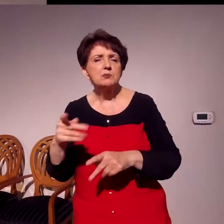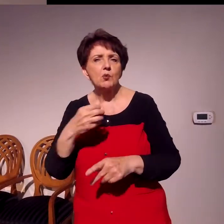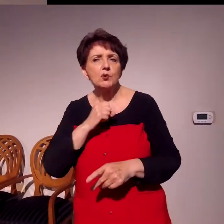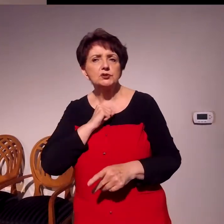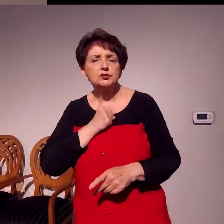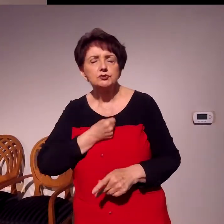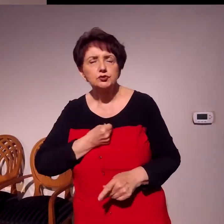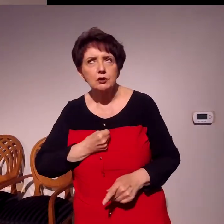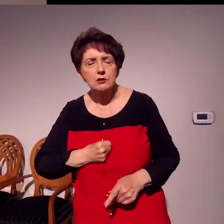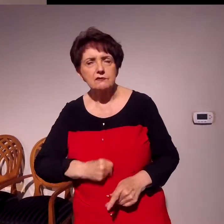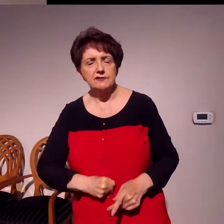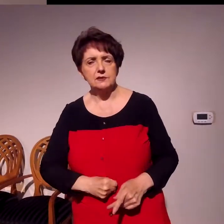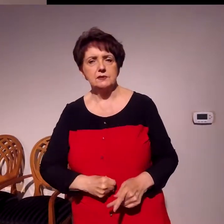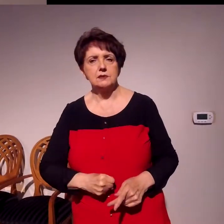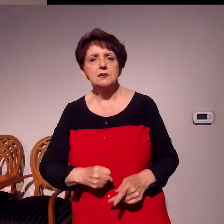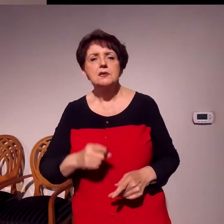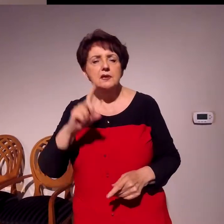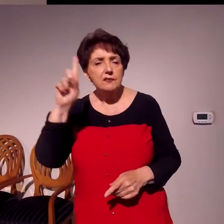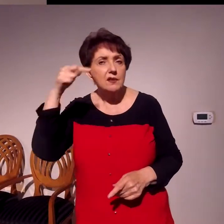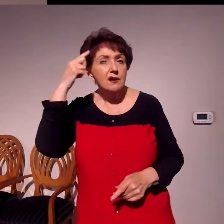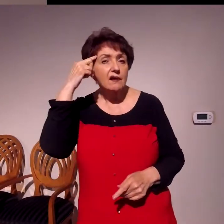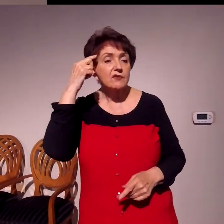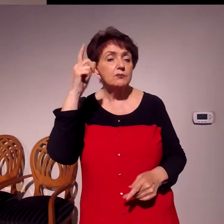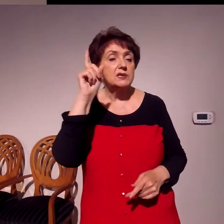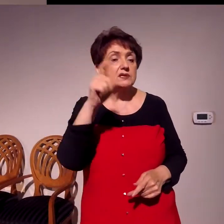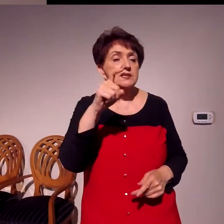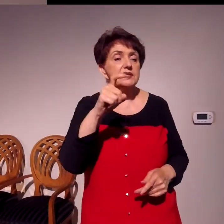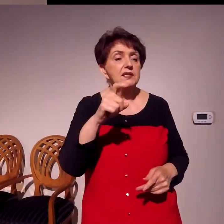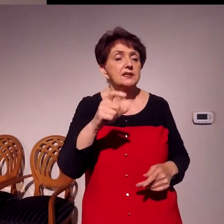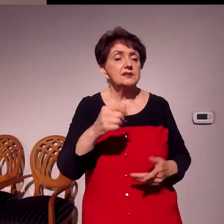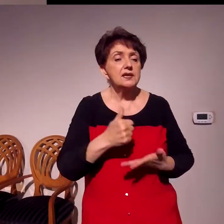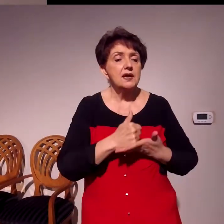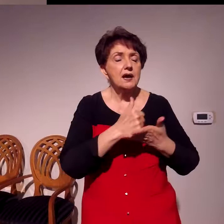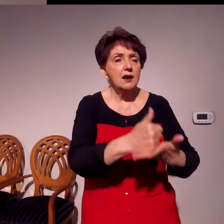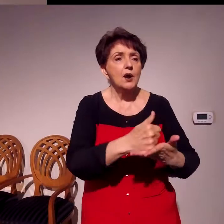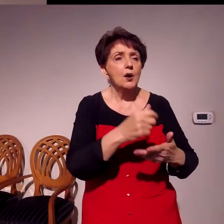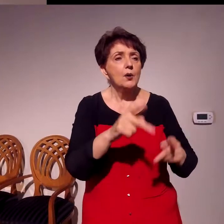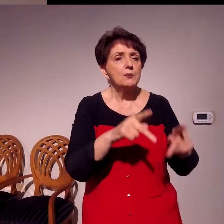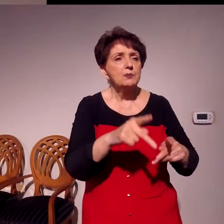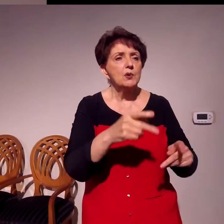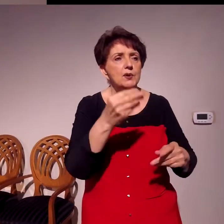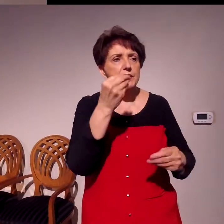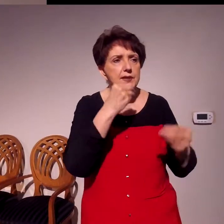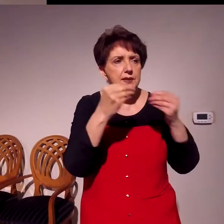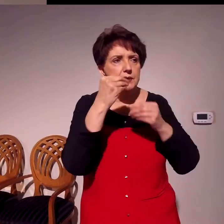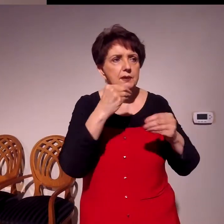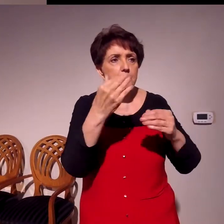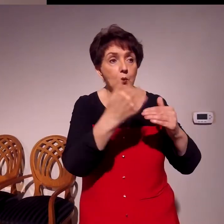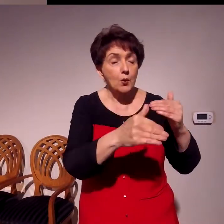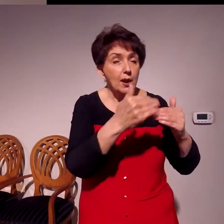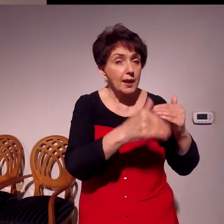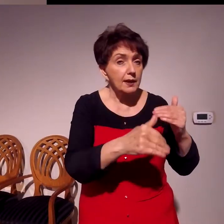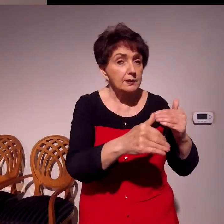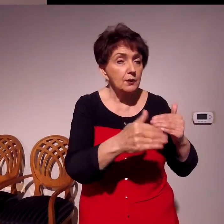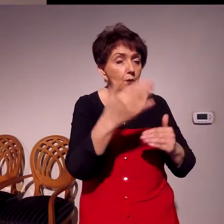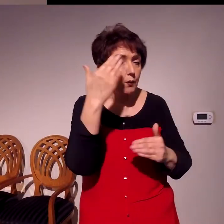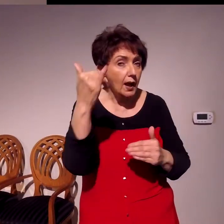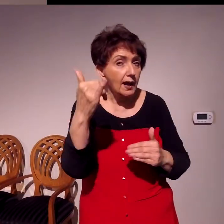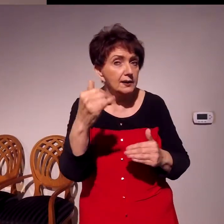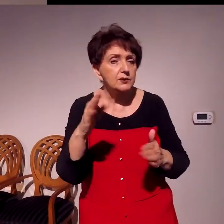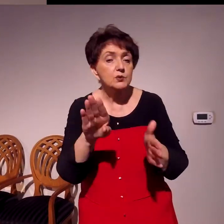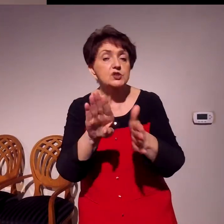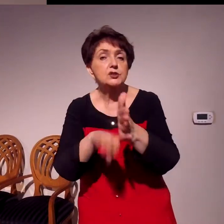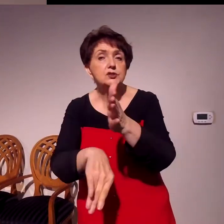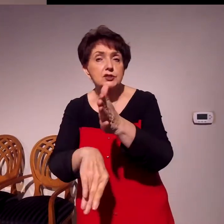starving and the government needed to get people to eat bread because it was cheap and they could feed people